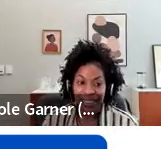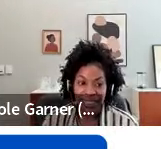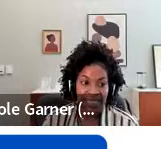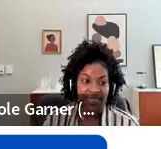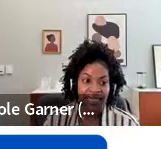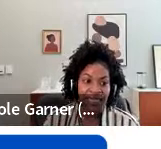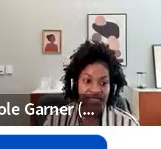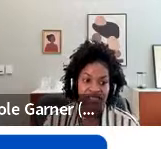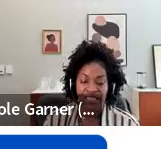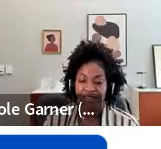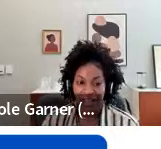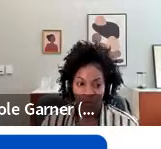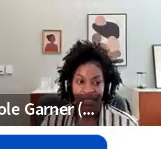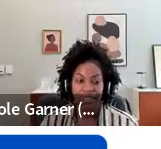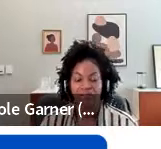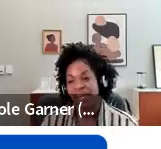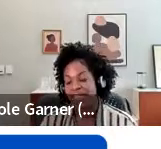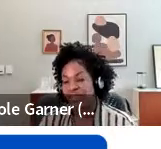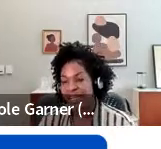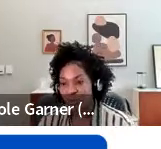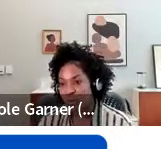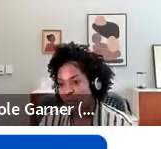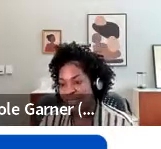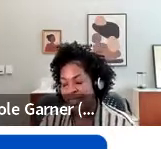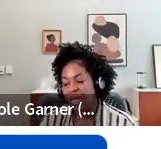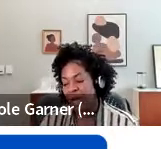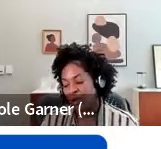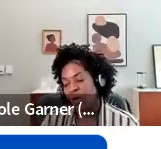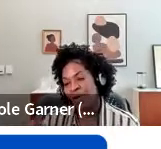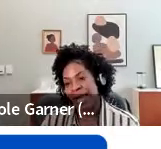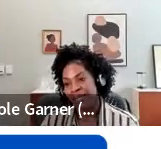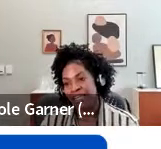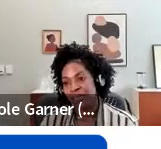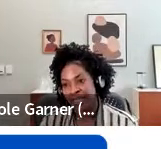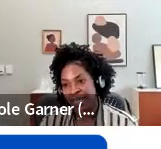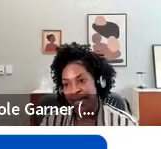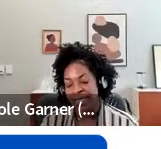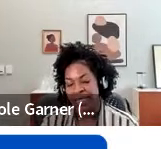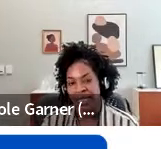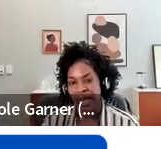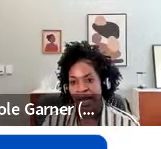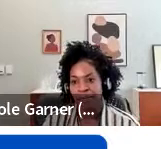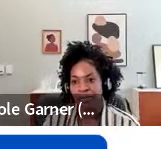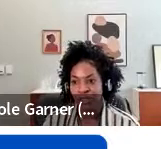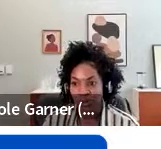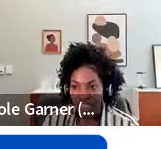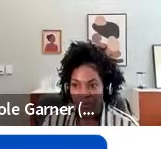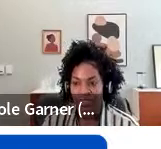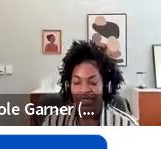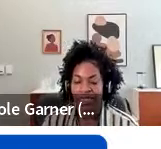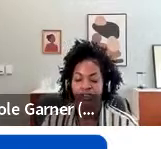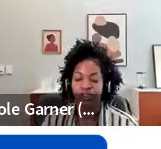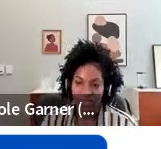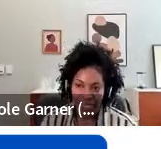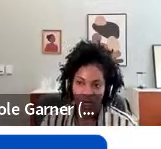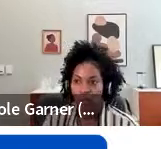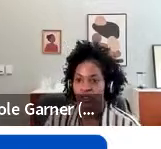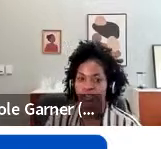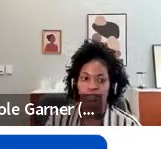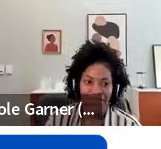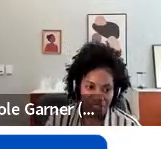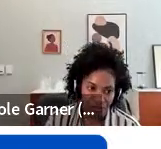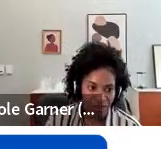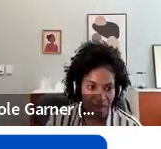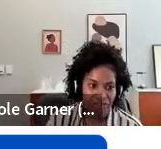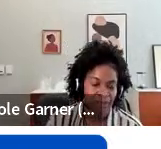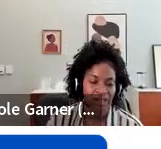are currently in is the evaluating phase. So that's where really we're going out and communicating to community, to